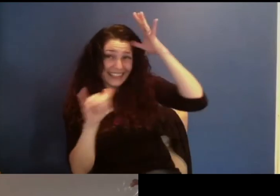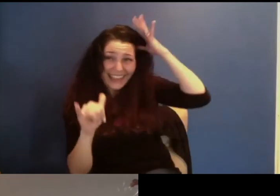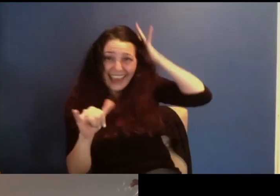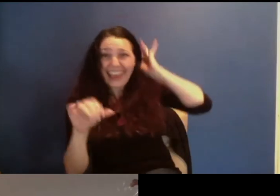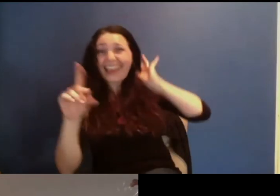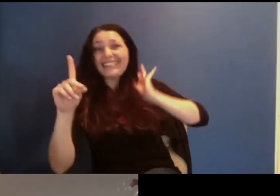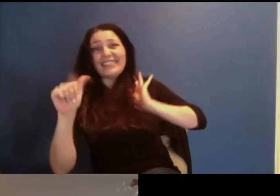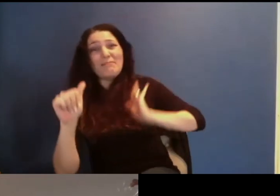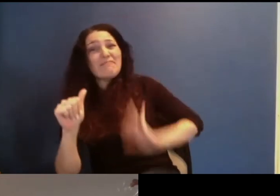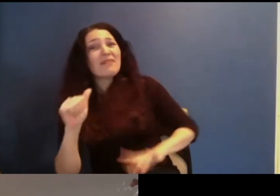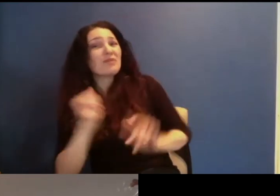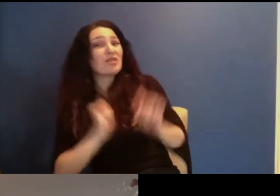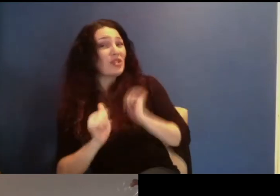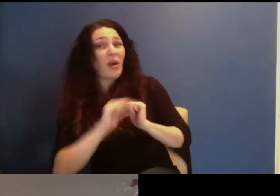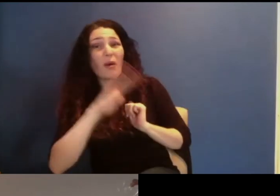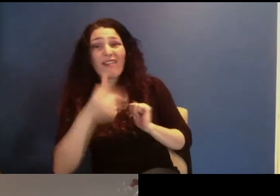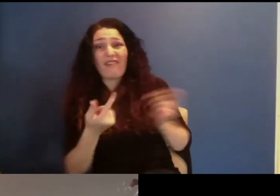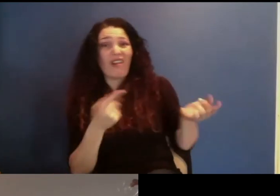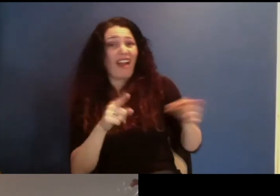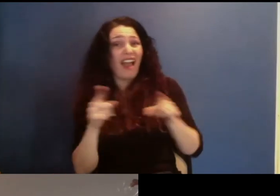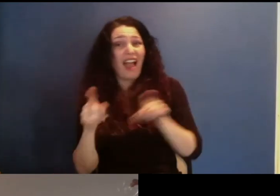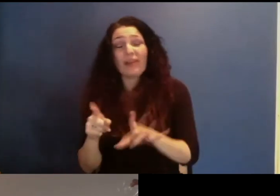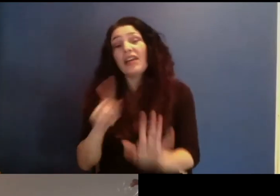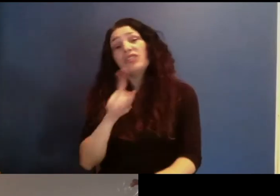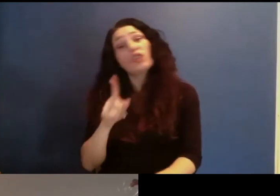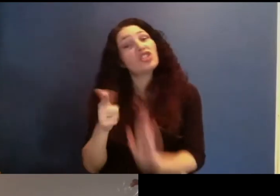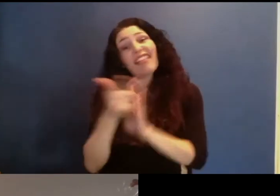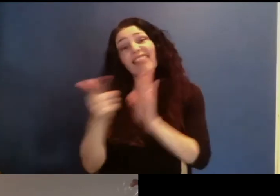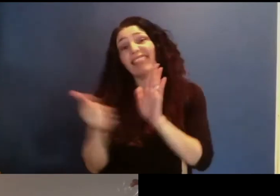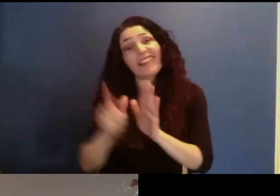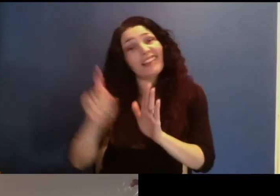is literally by law that you have to nominate us for some award.